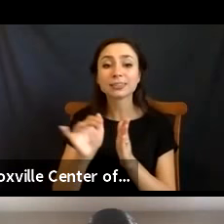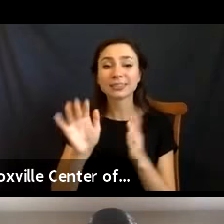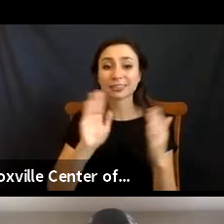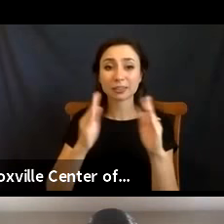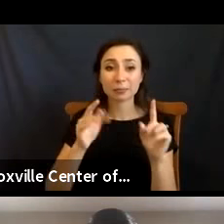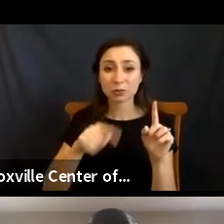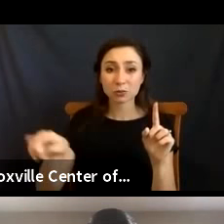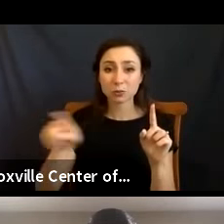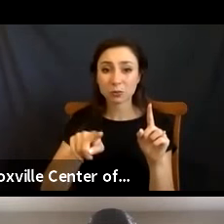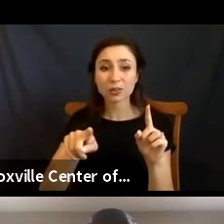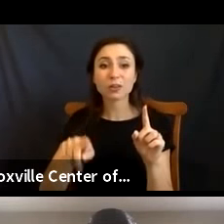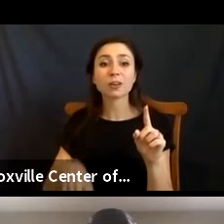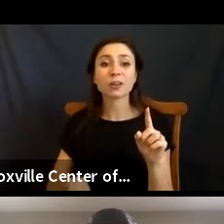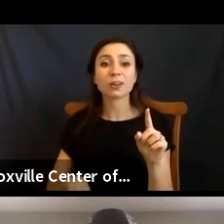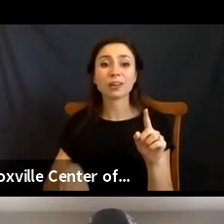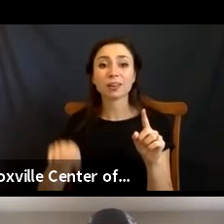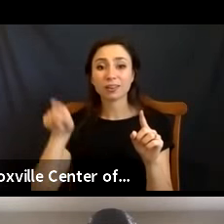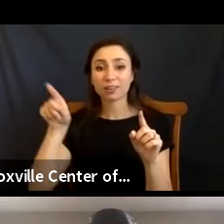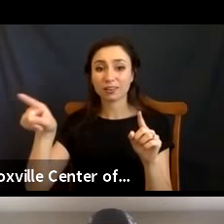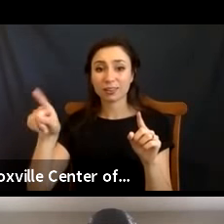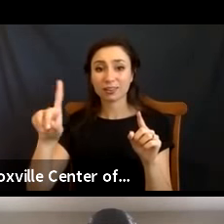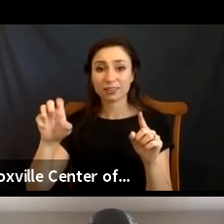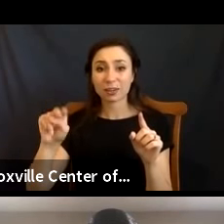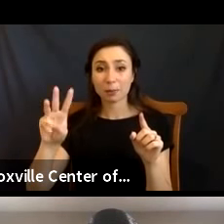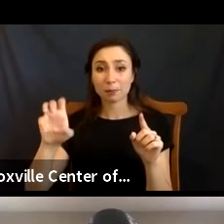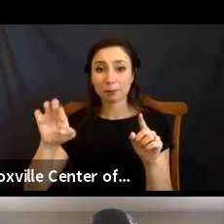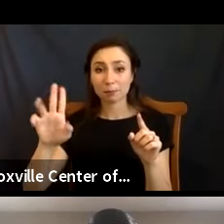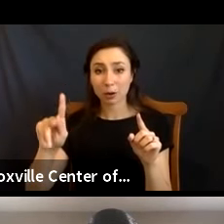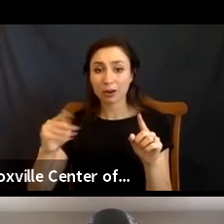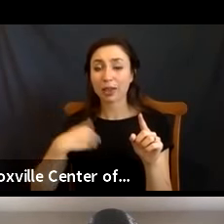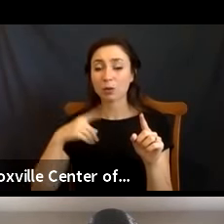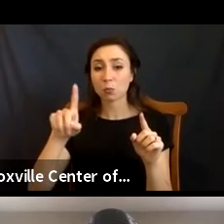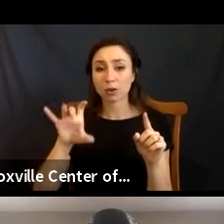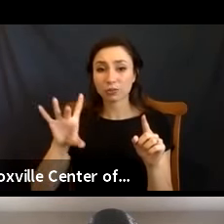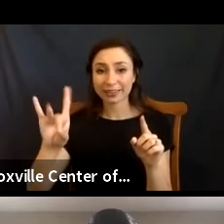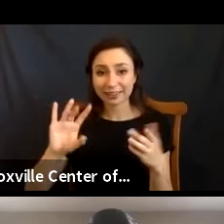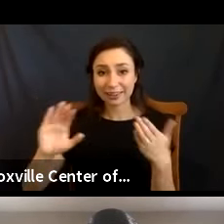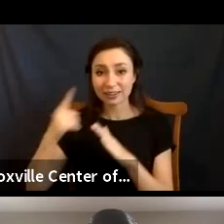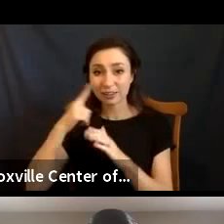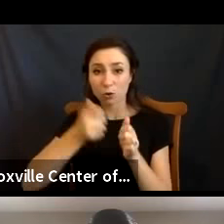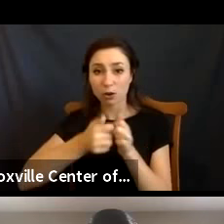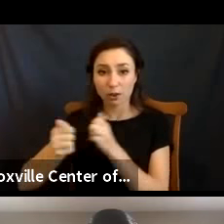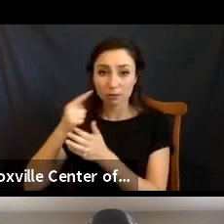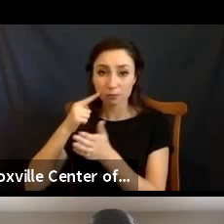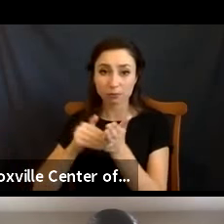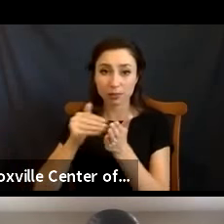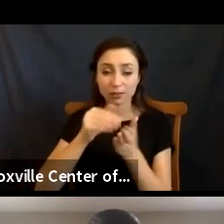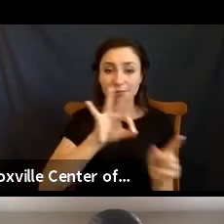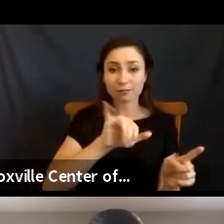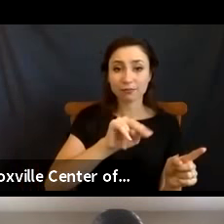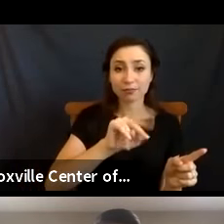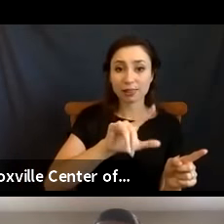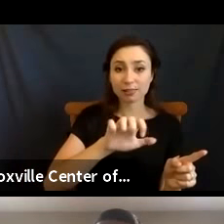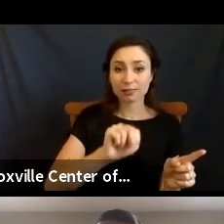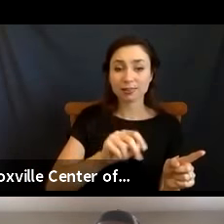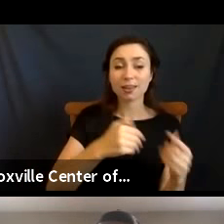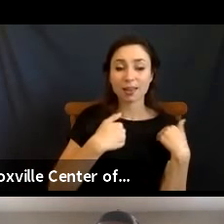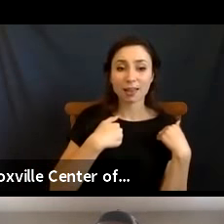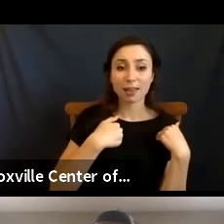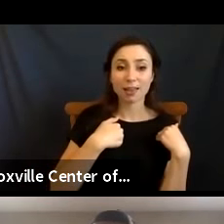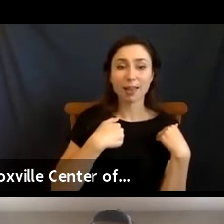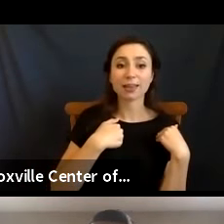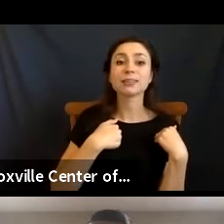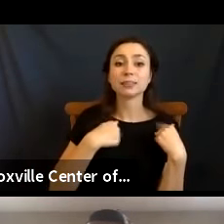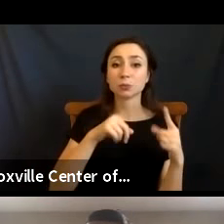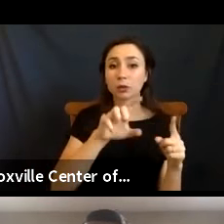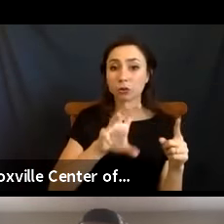Denmark had 108 deaths per million and Finland 60 deaths per million. So this idea that herd immunity